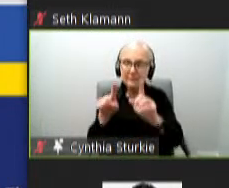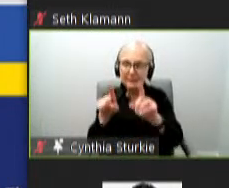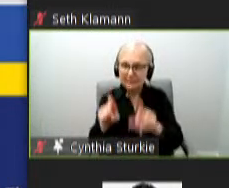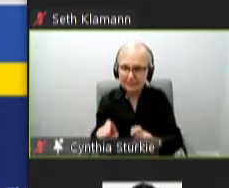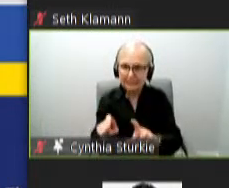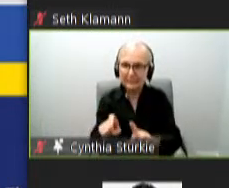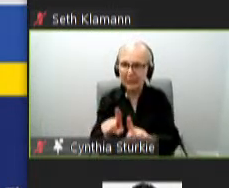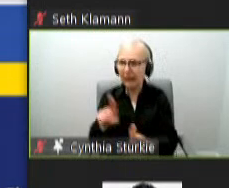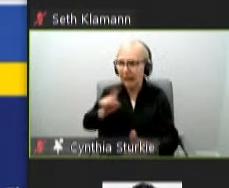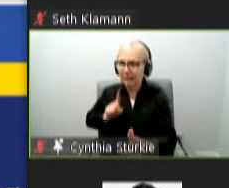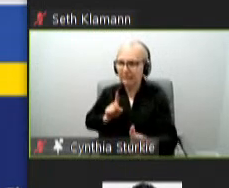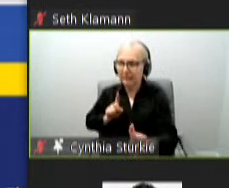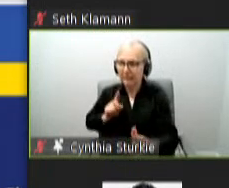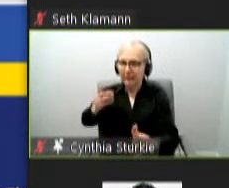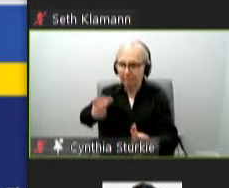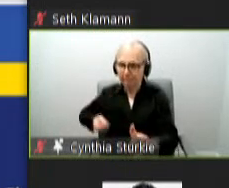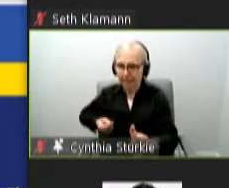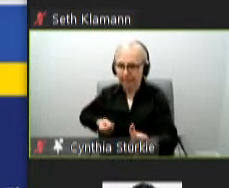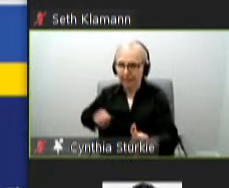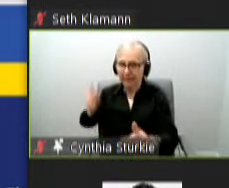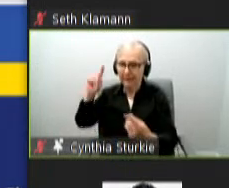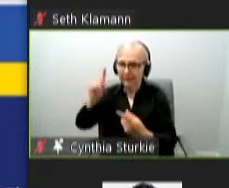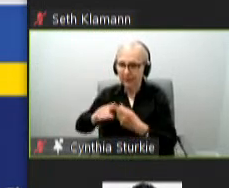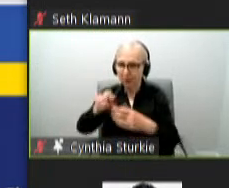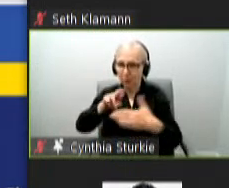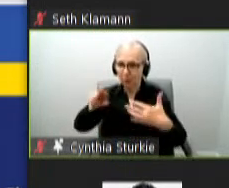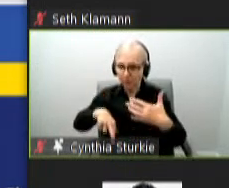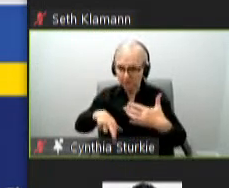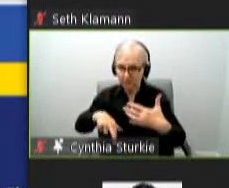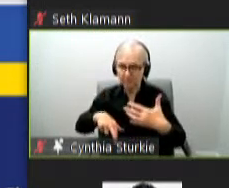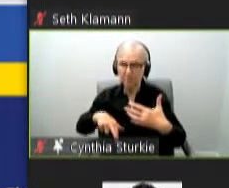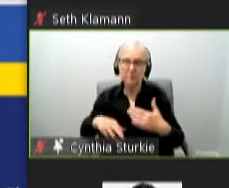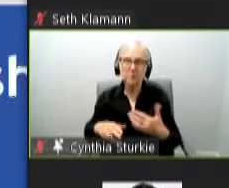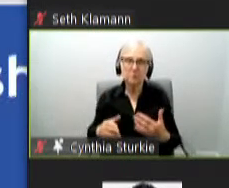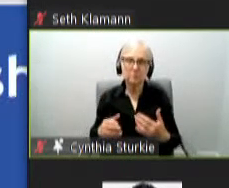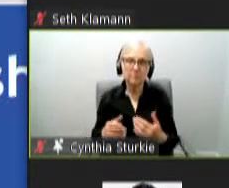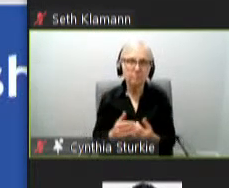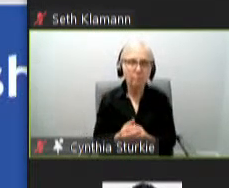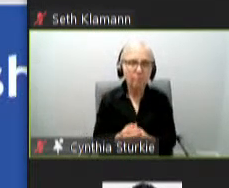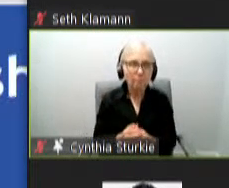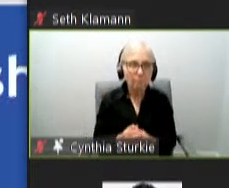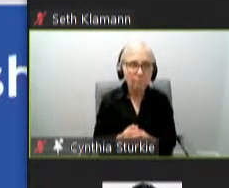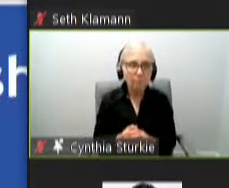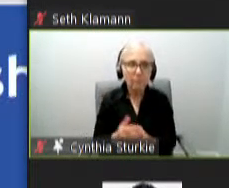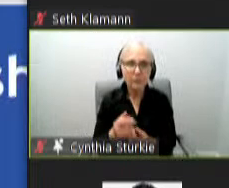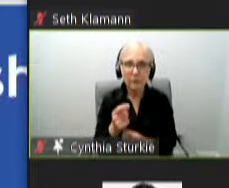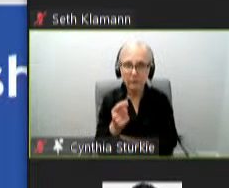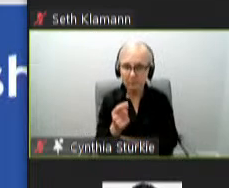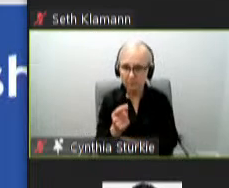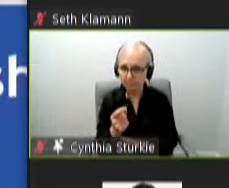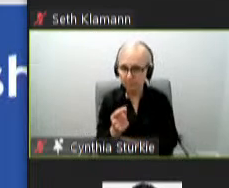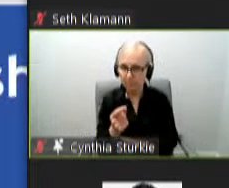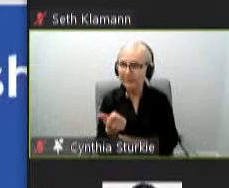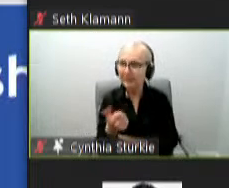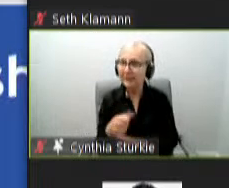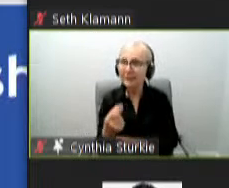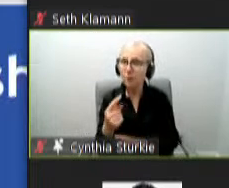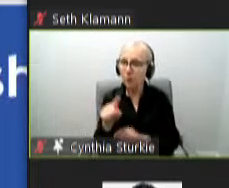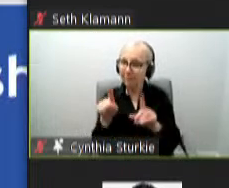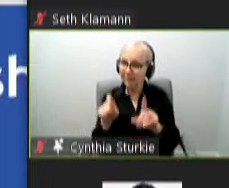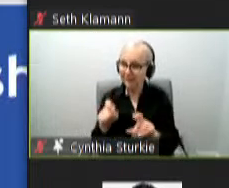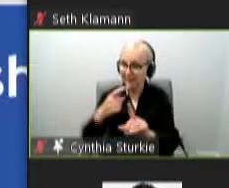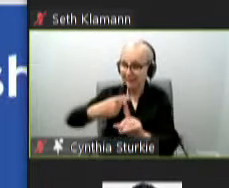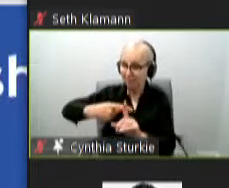isolate immediately while they're waiting for their test results. Let's go to the next slide, please. So anyone that does